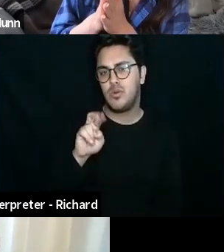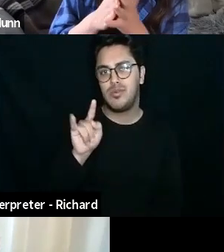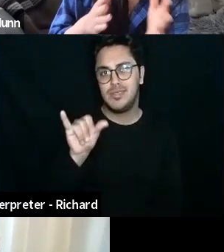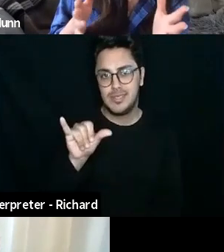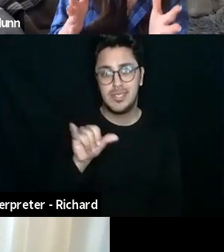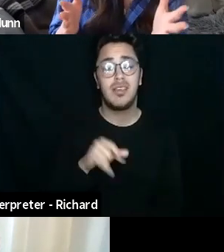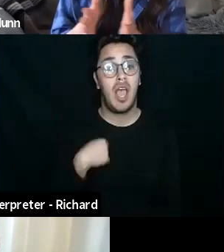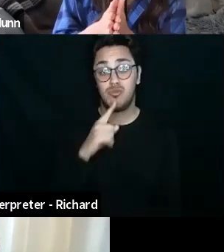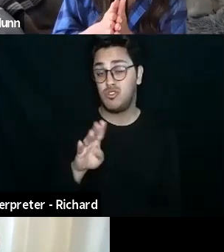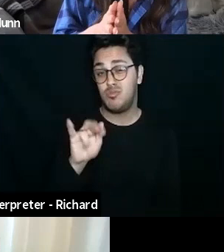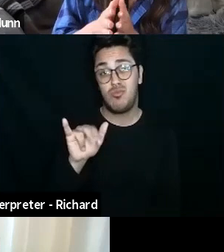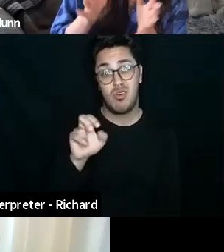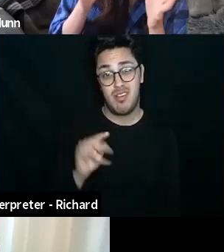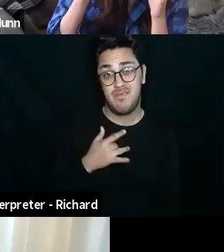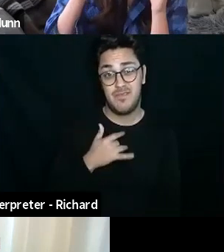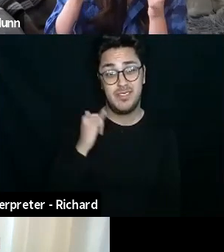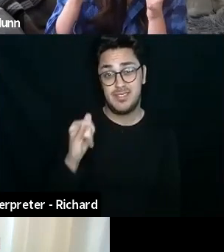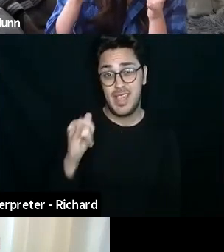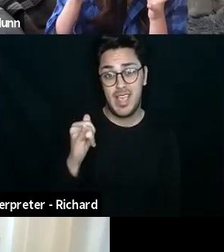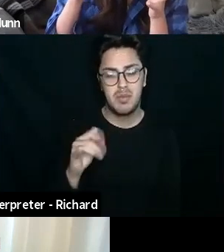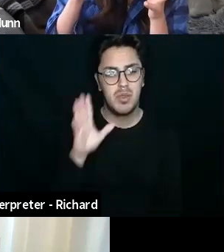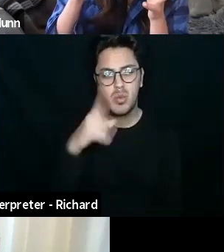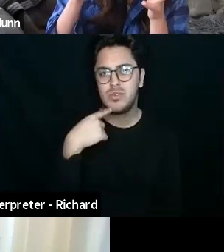you know, and I'm sure Brian feels this way too. It's like, they just go, okay,